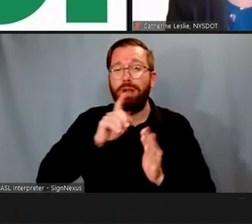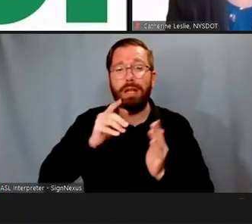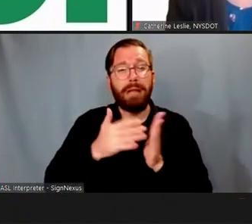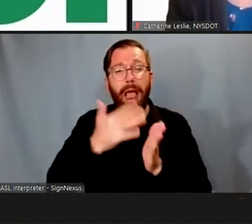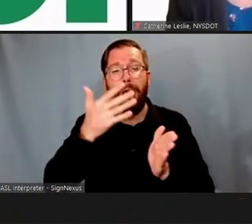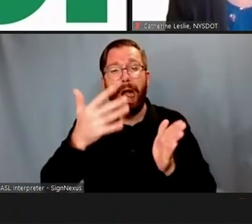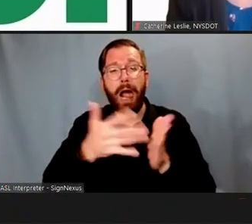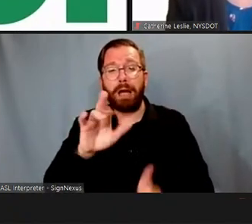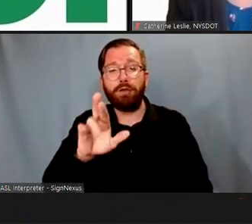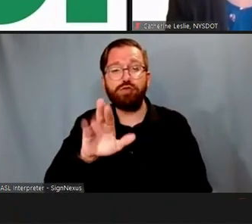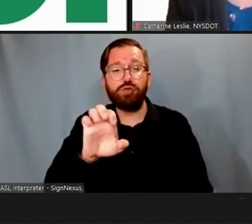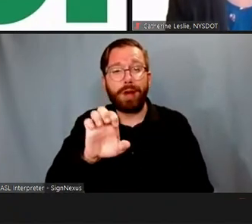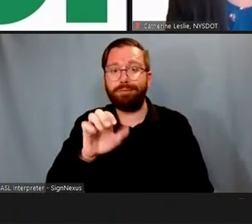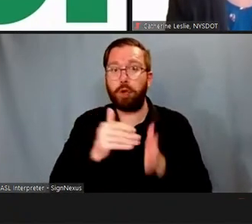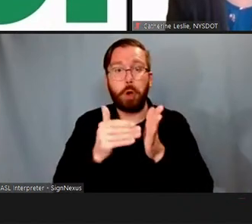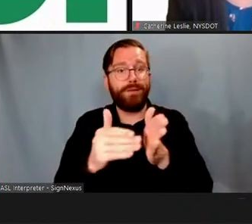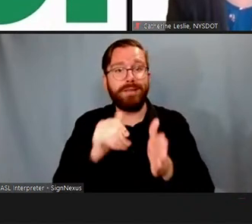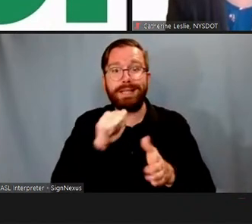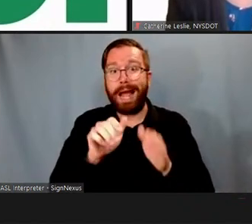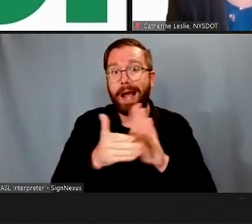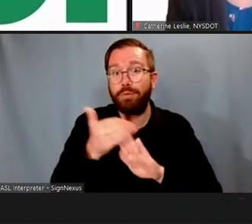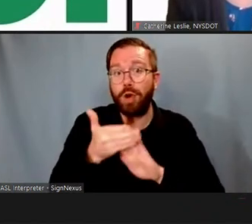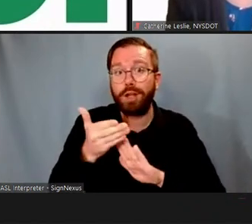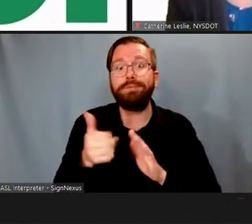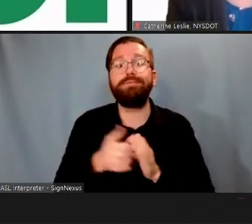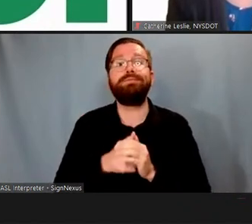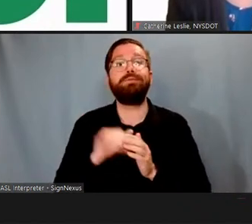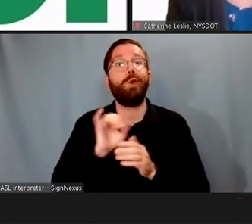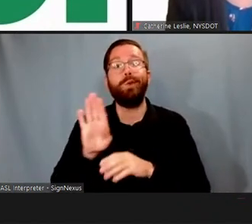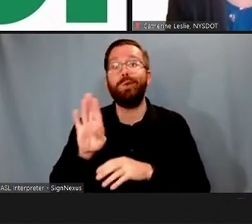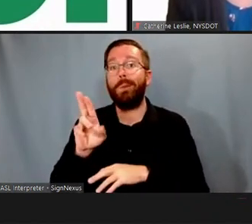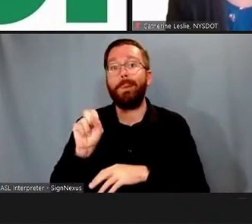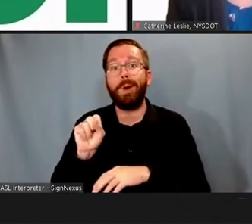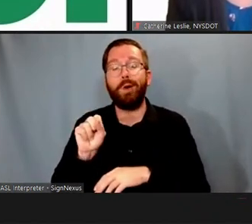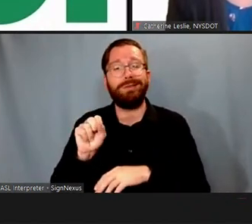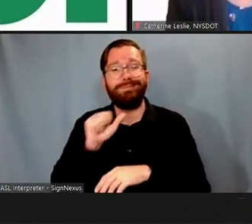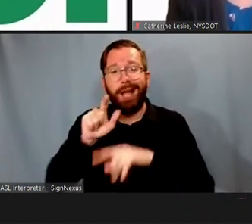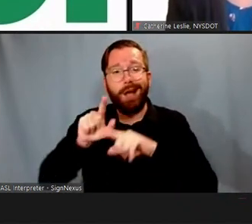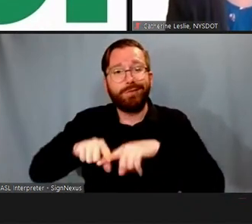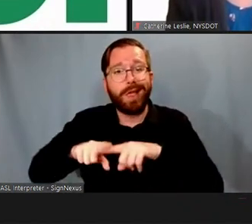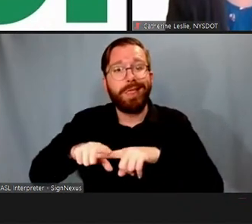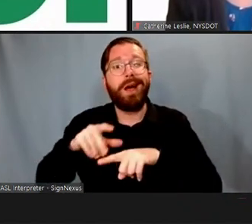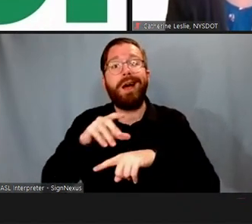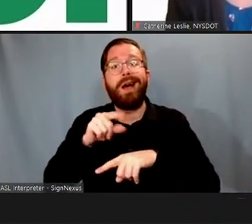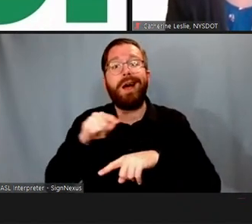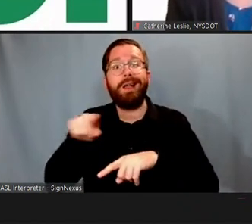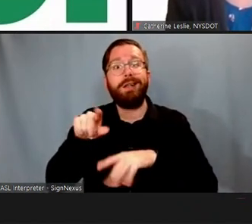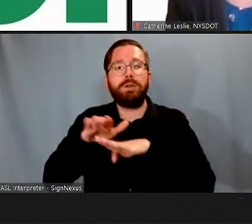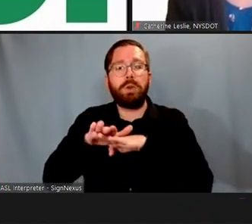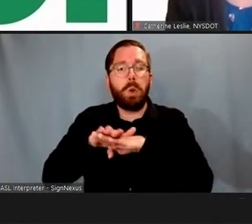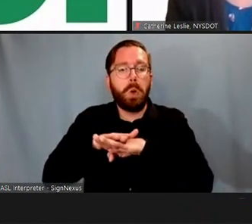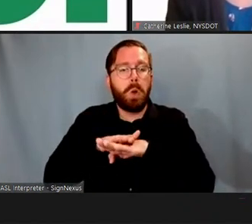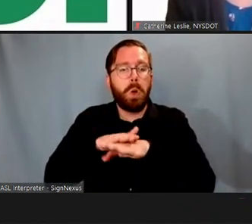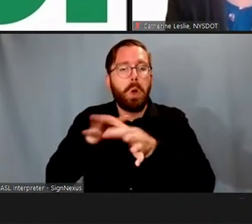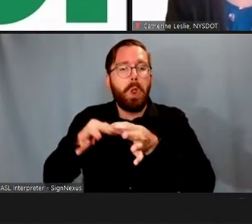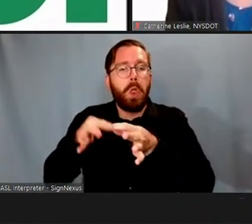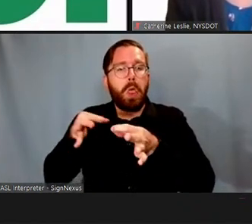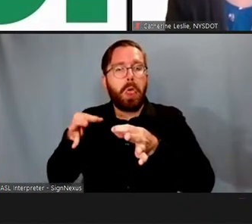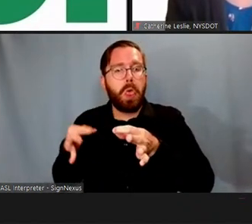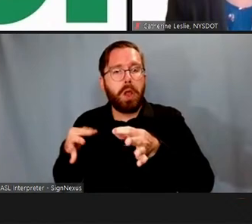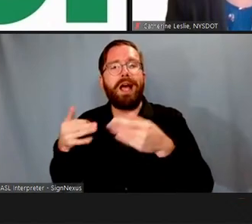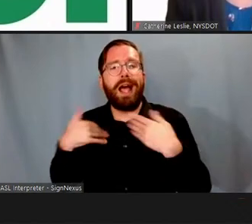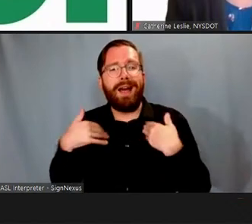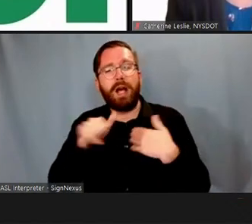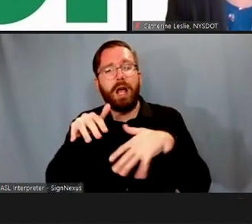service and riders will continue to experience buses that are unreliable and maddeningly slow stuck behind gridlock